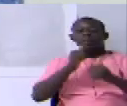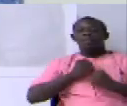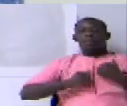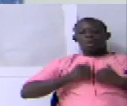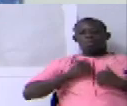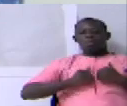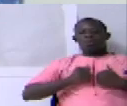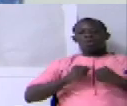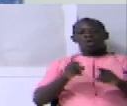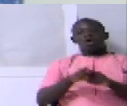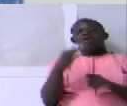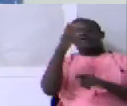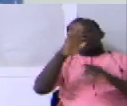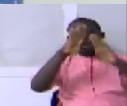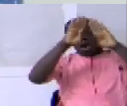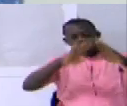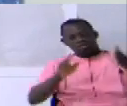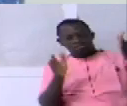From the stores.